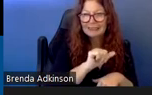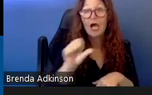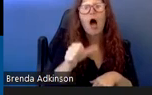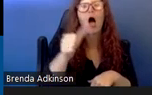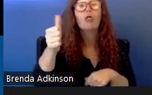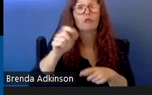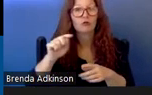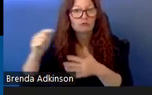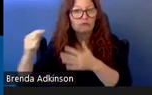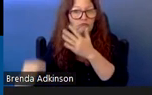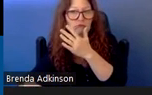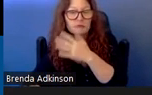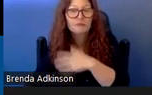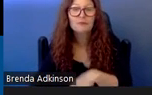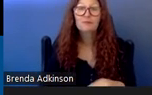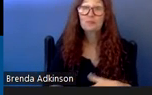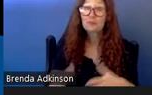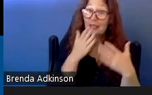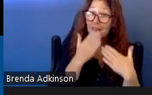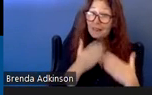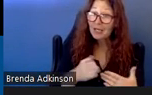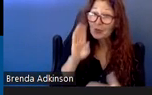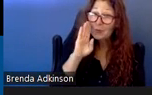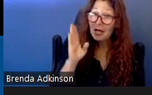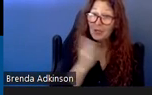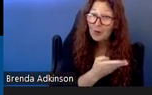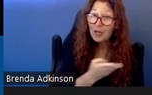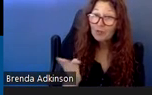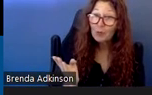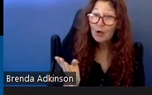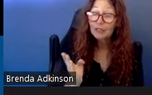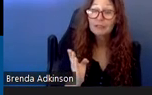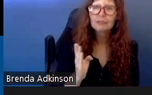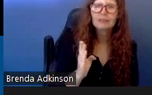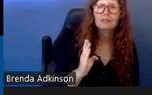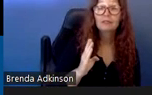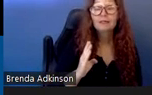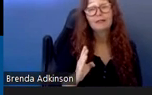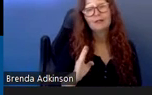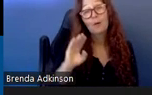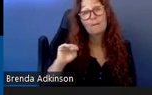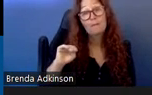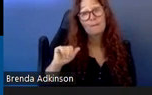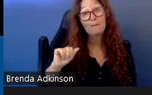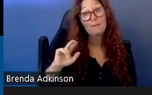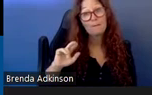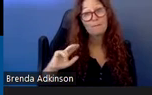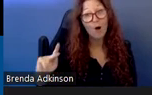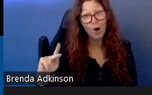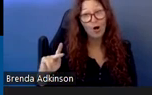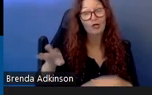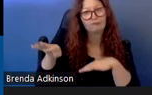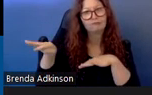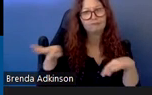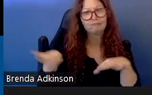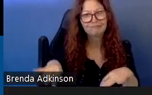Thank you, Jennifer. Hi, everyone. First, I want to thank Mark for that